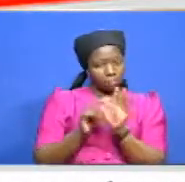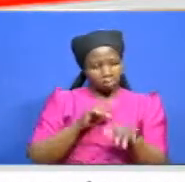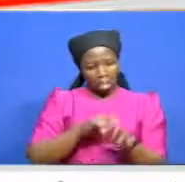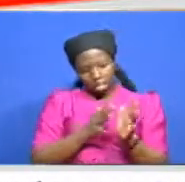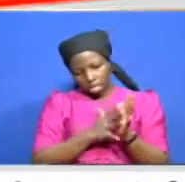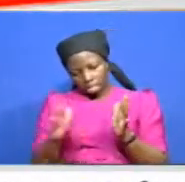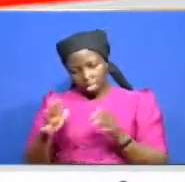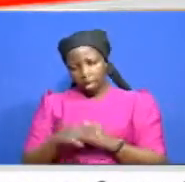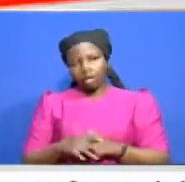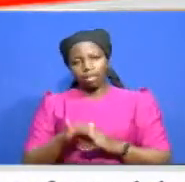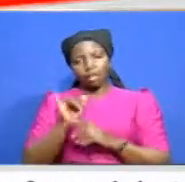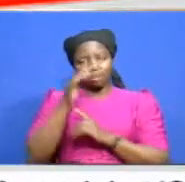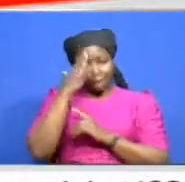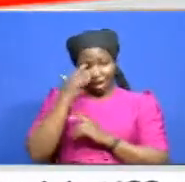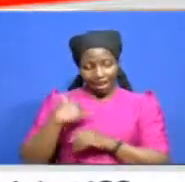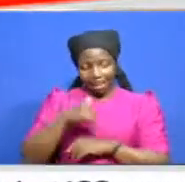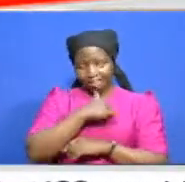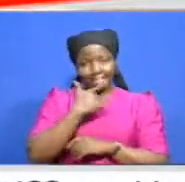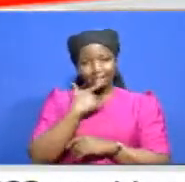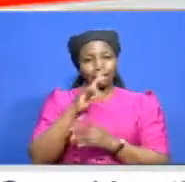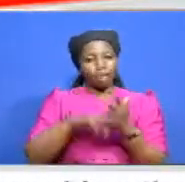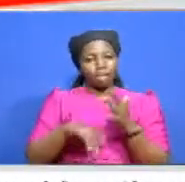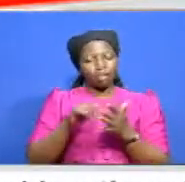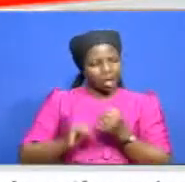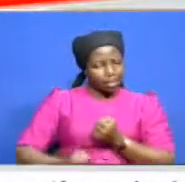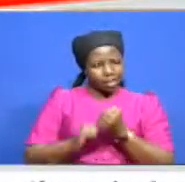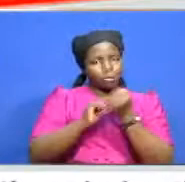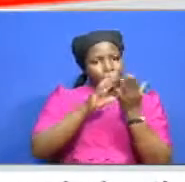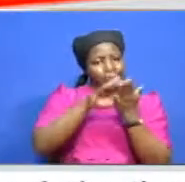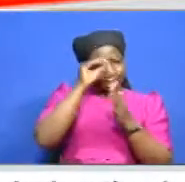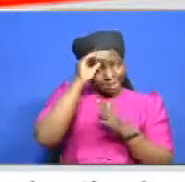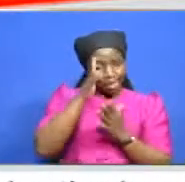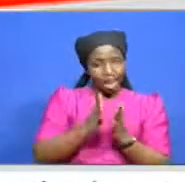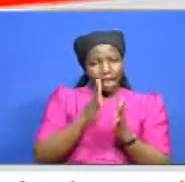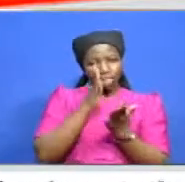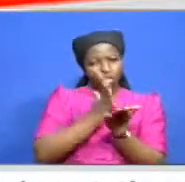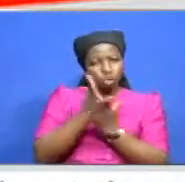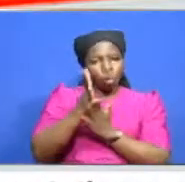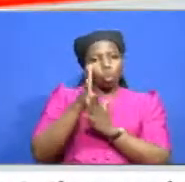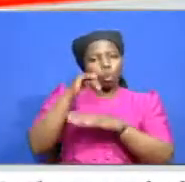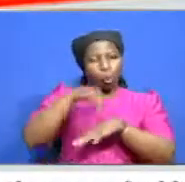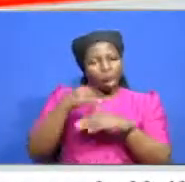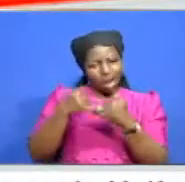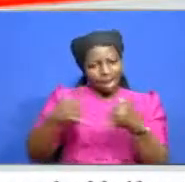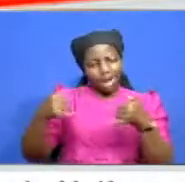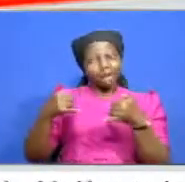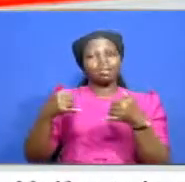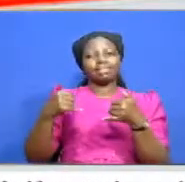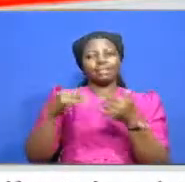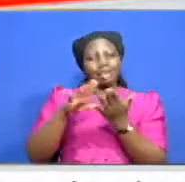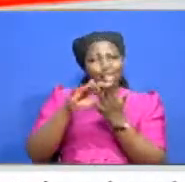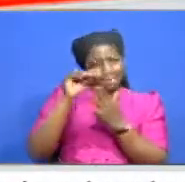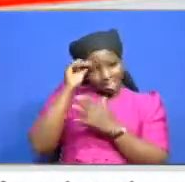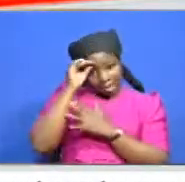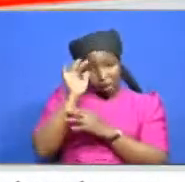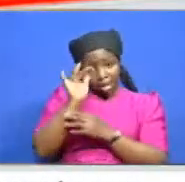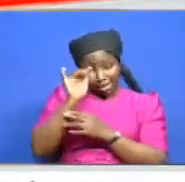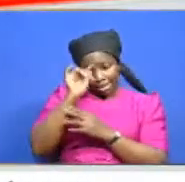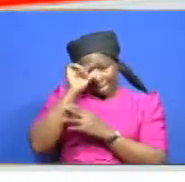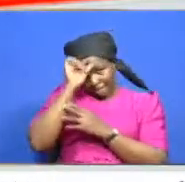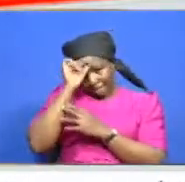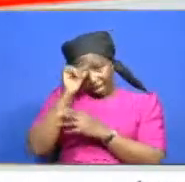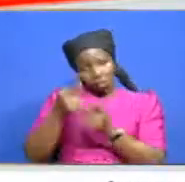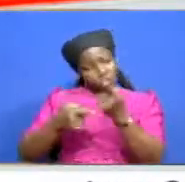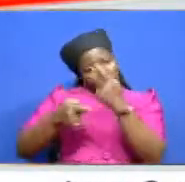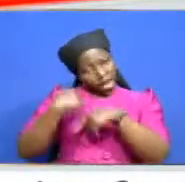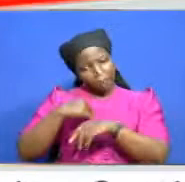supporting learners through online learning. And we're asking the government to also come in and support the private sector by way